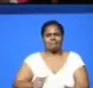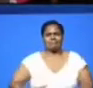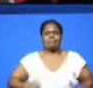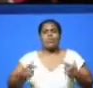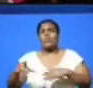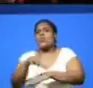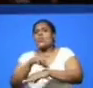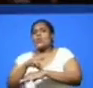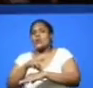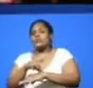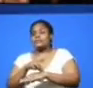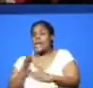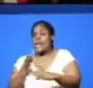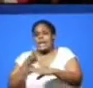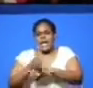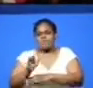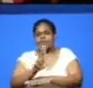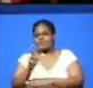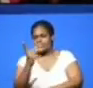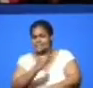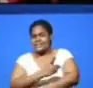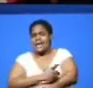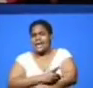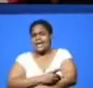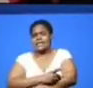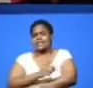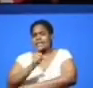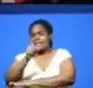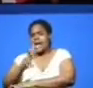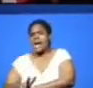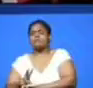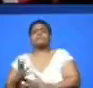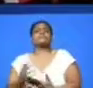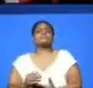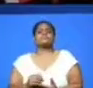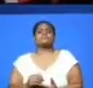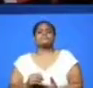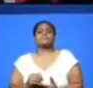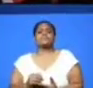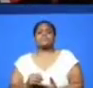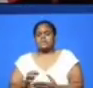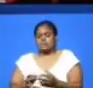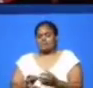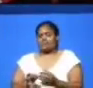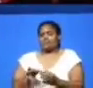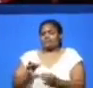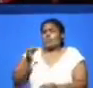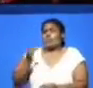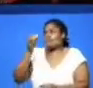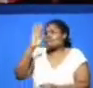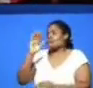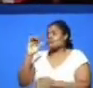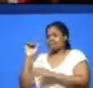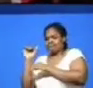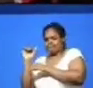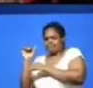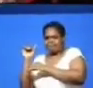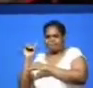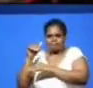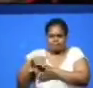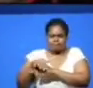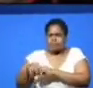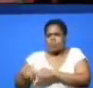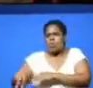earth. And after 3 days and a half, the spirit of life from God entereth into them, and